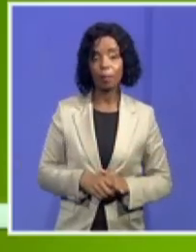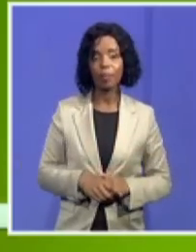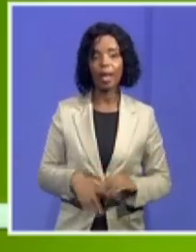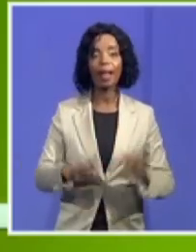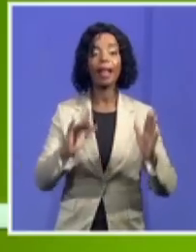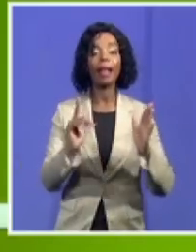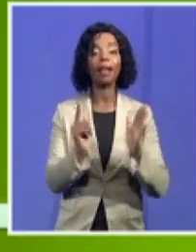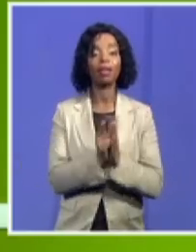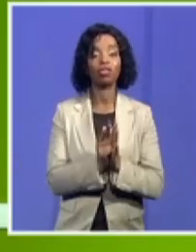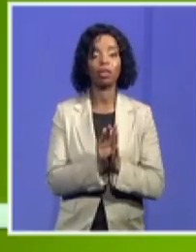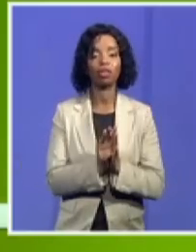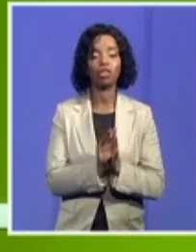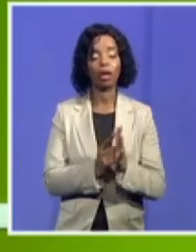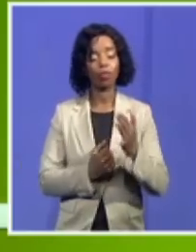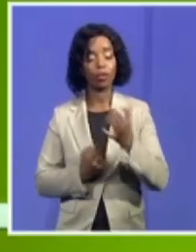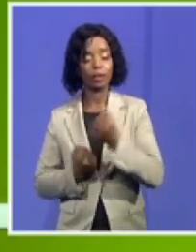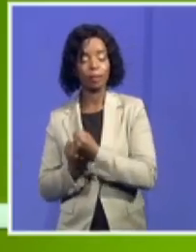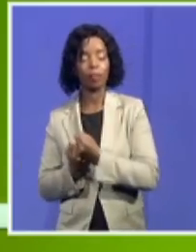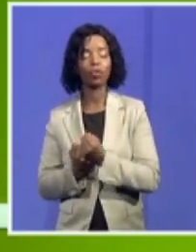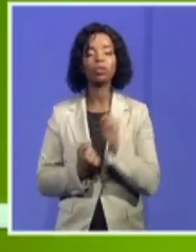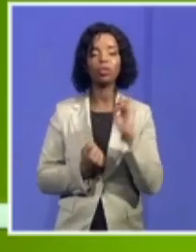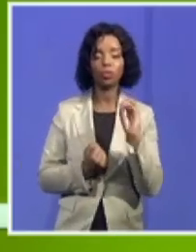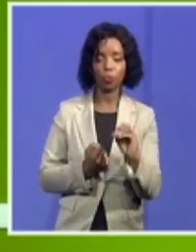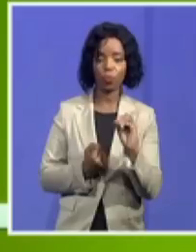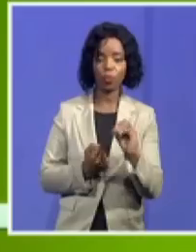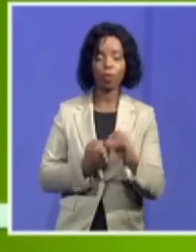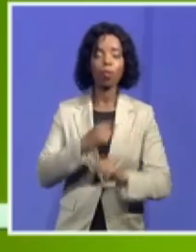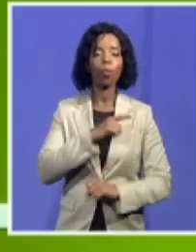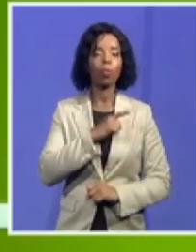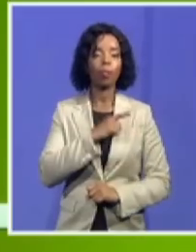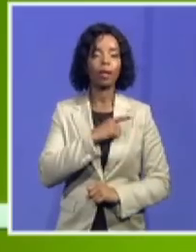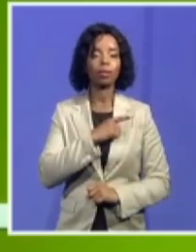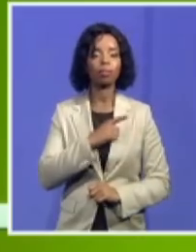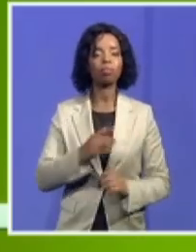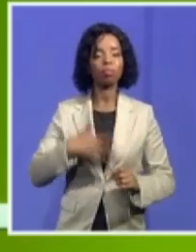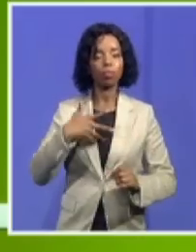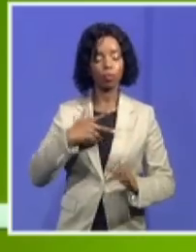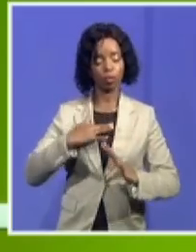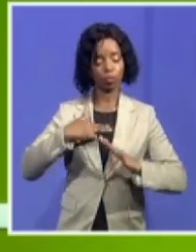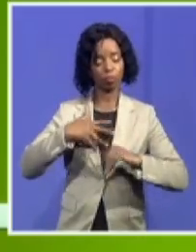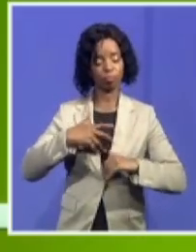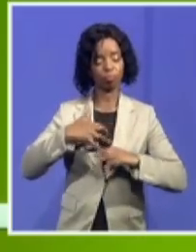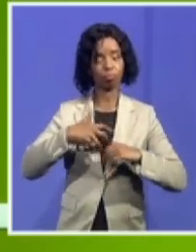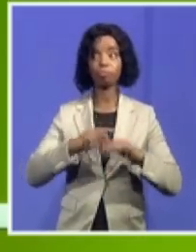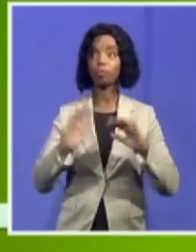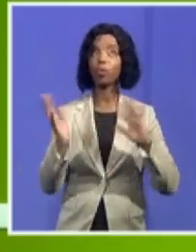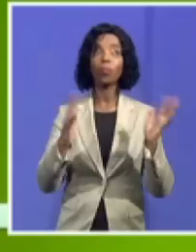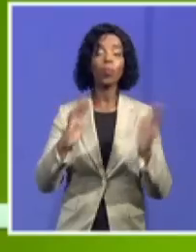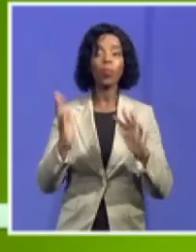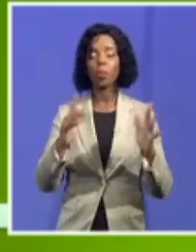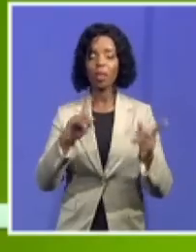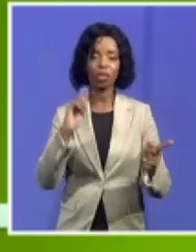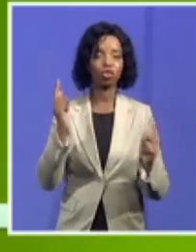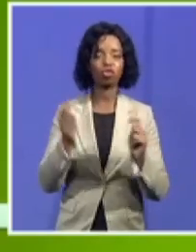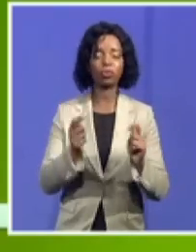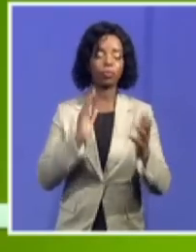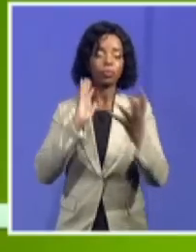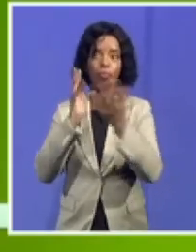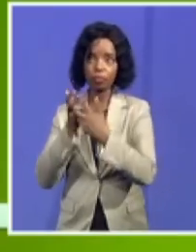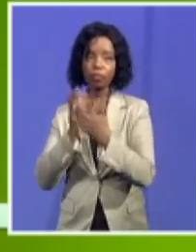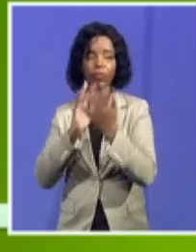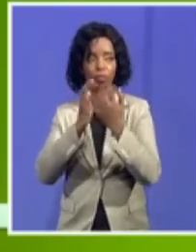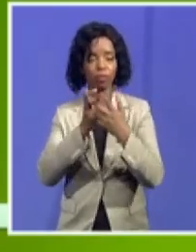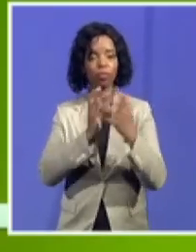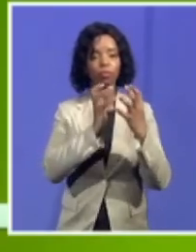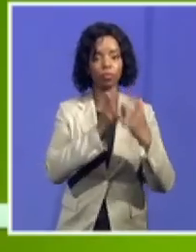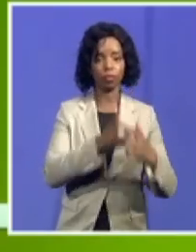to mitigate and adapt to climate change. In line with our just transition efforts,